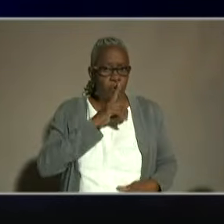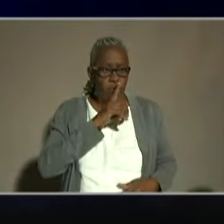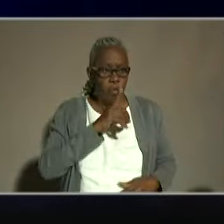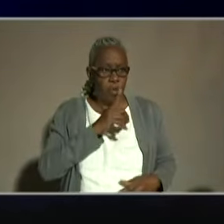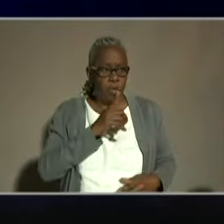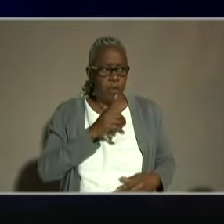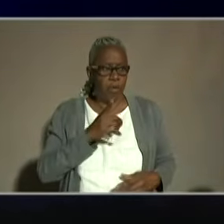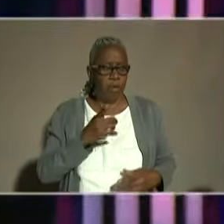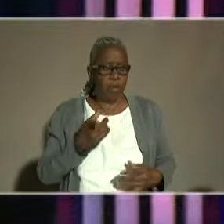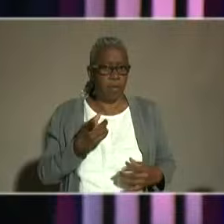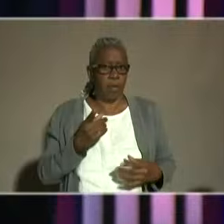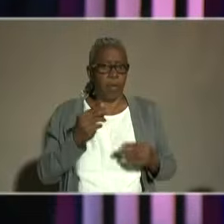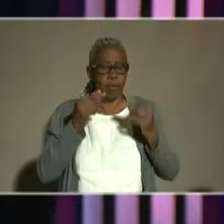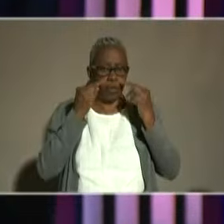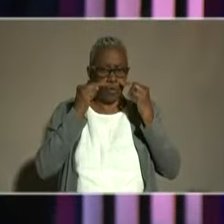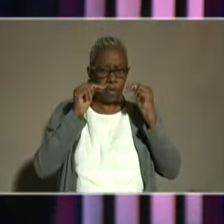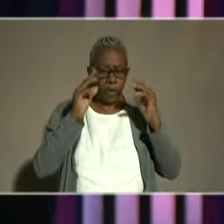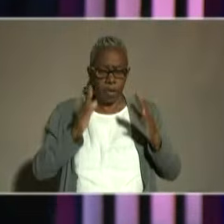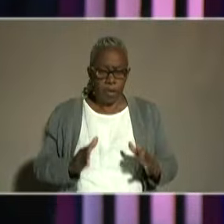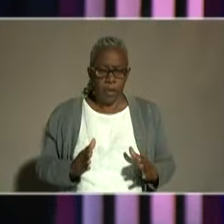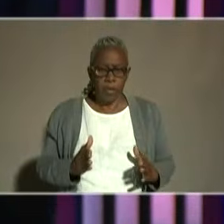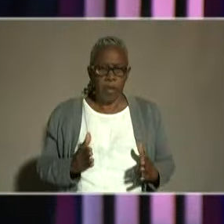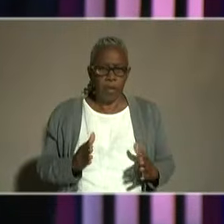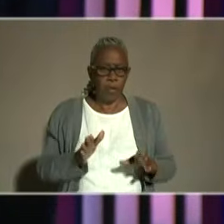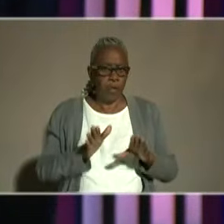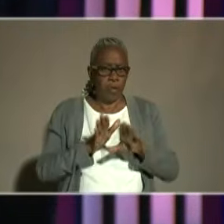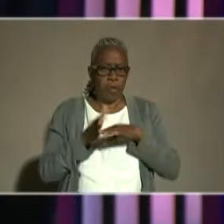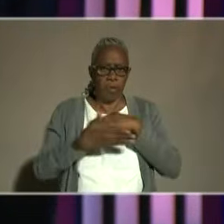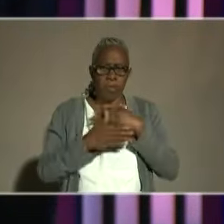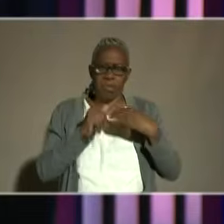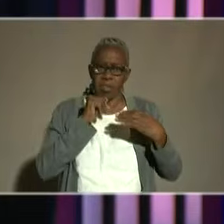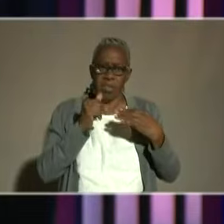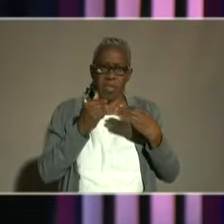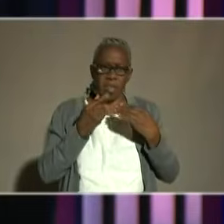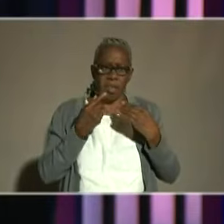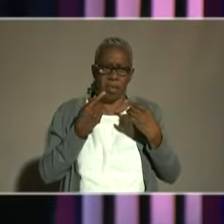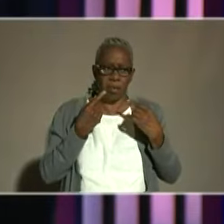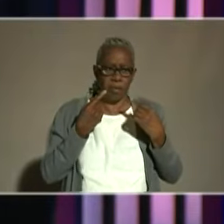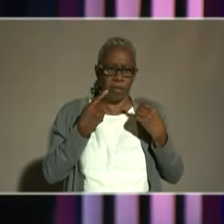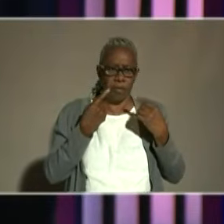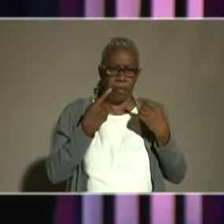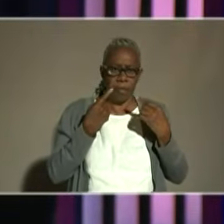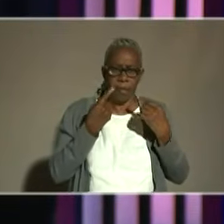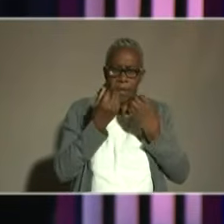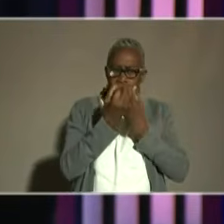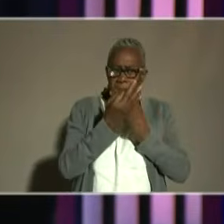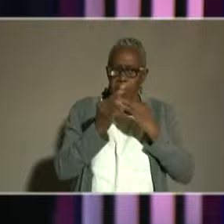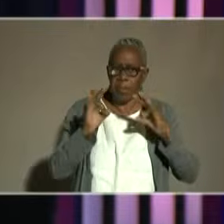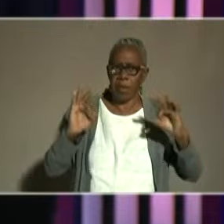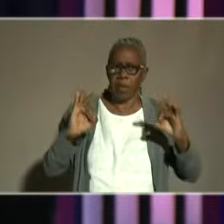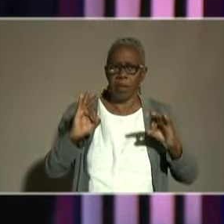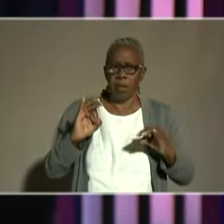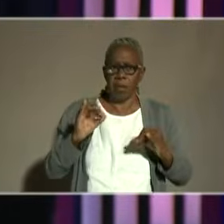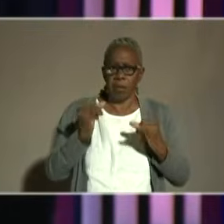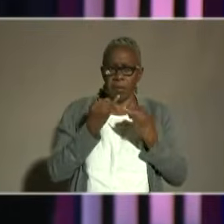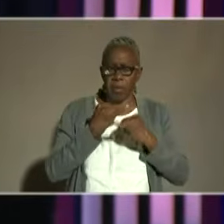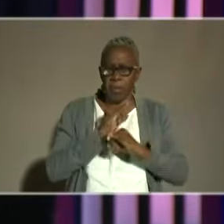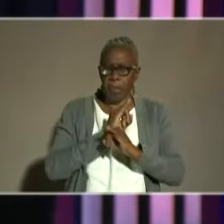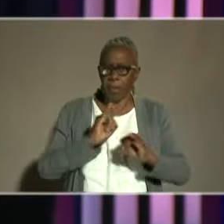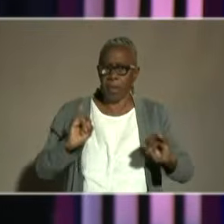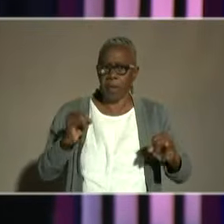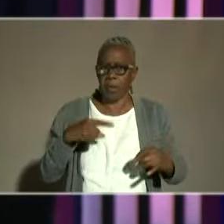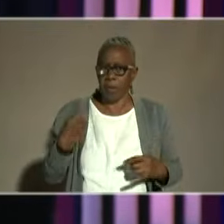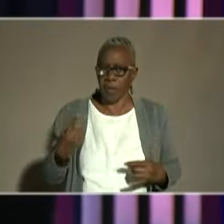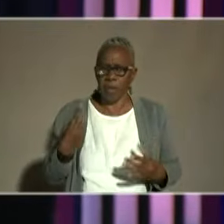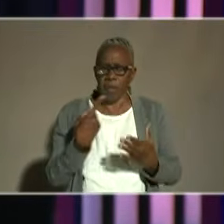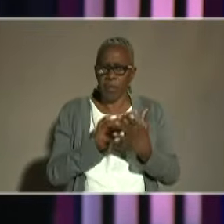some journalists in the country are not as independent as others, are not as professional as others, and it is quite legitimate to